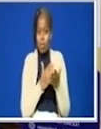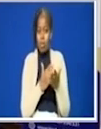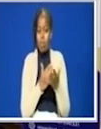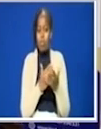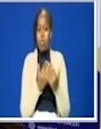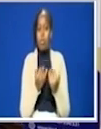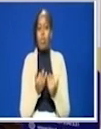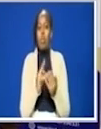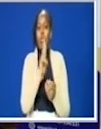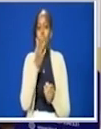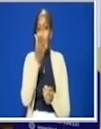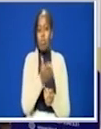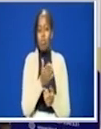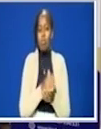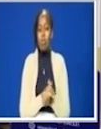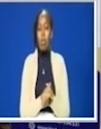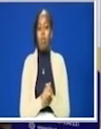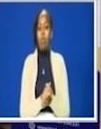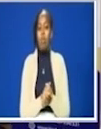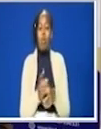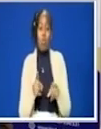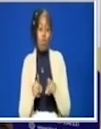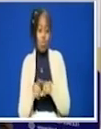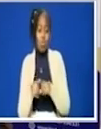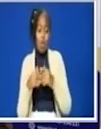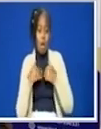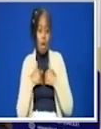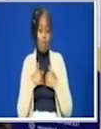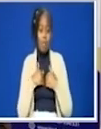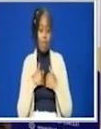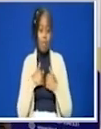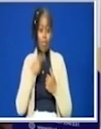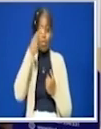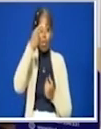of this. All right. And then I also came with a hand lens.